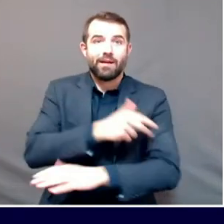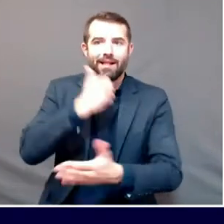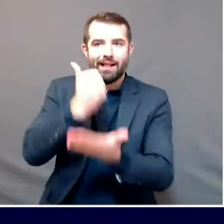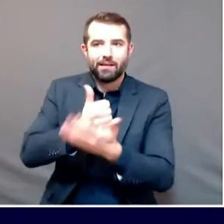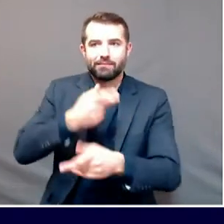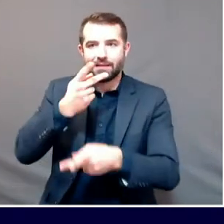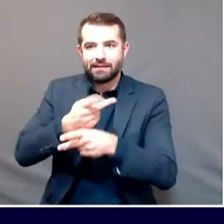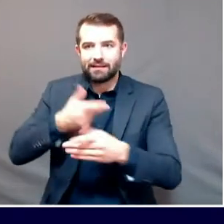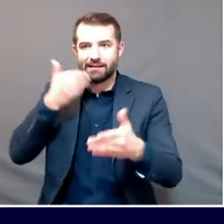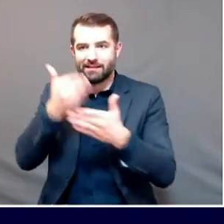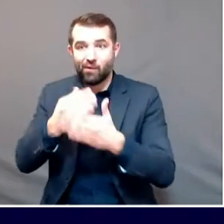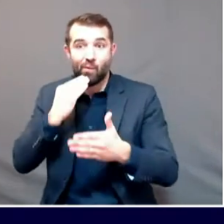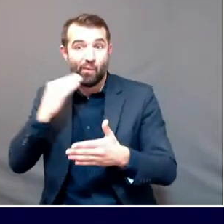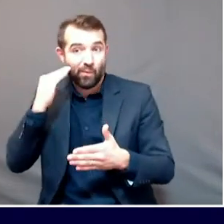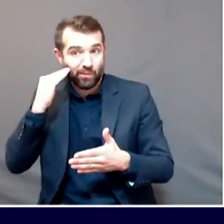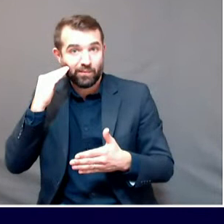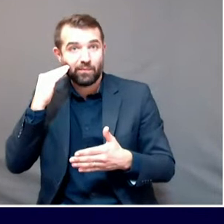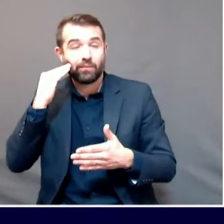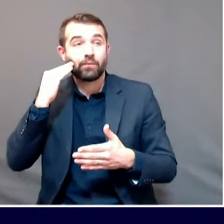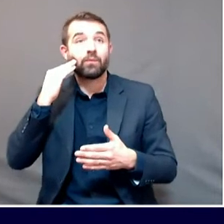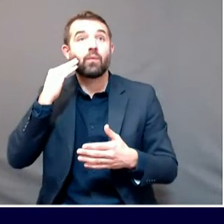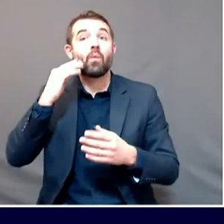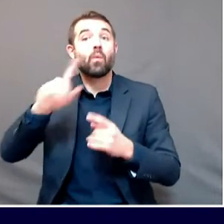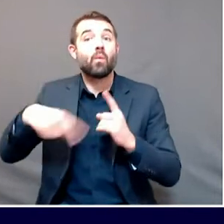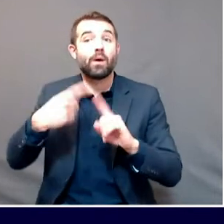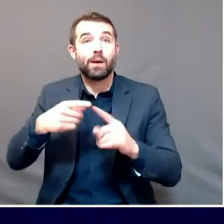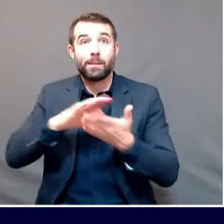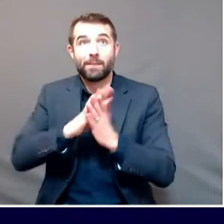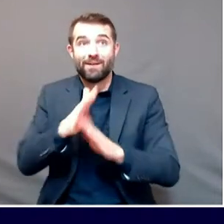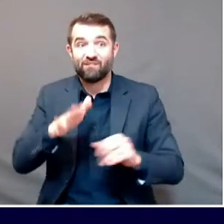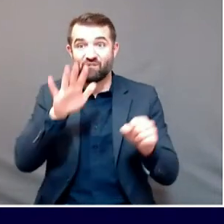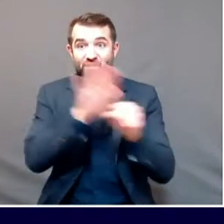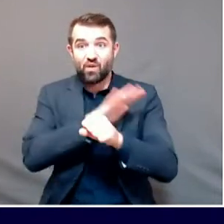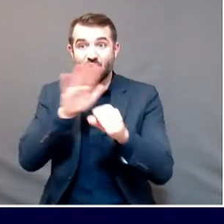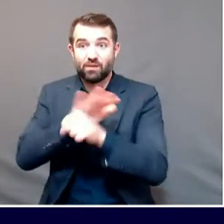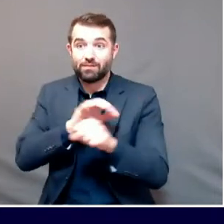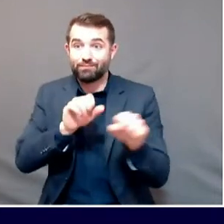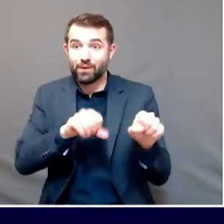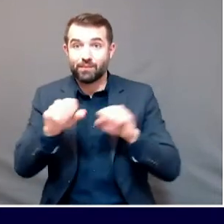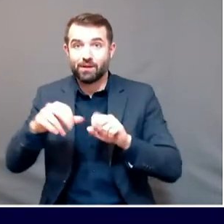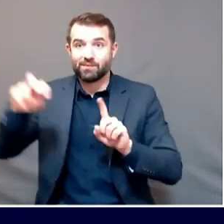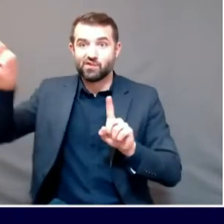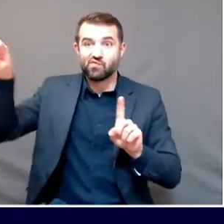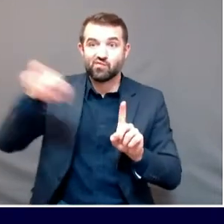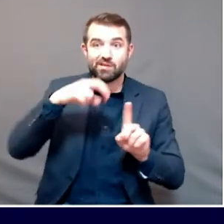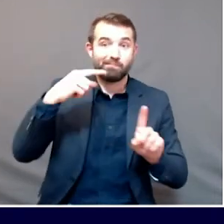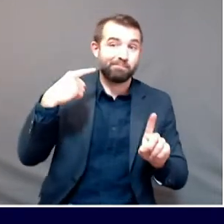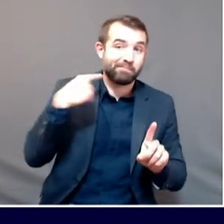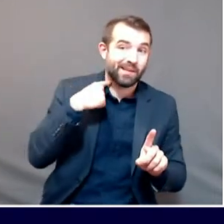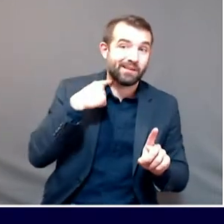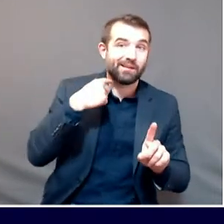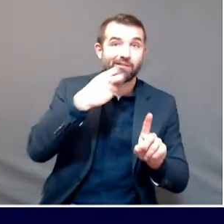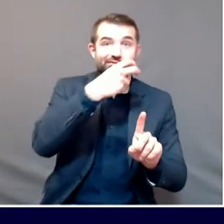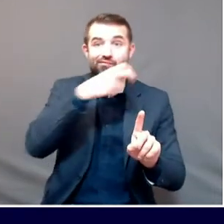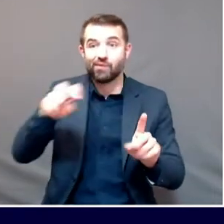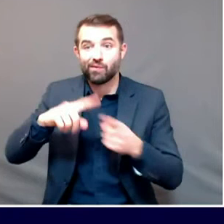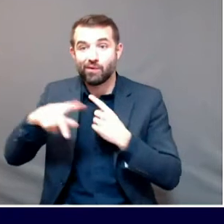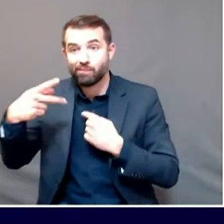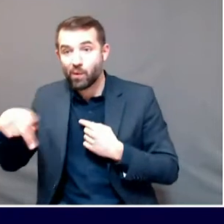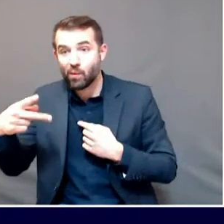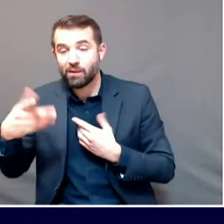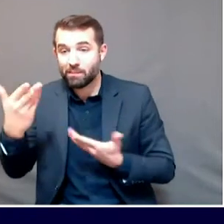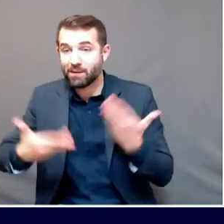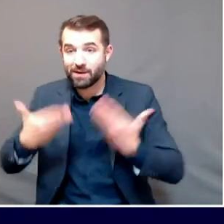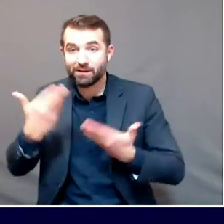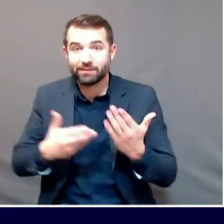hospitals get stretched thin, there is the possibility that folks may be transferred elsewhere. In the winter, that poses challenges, to say nothing